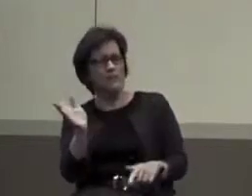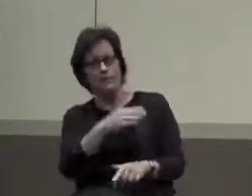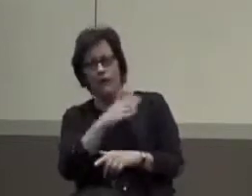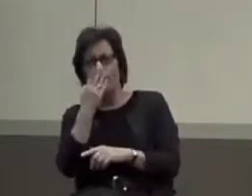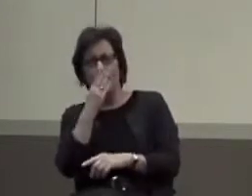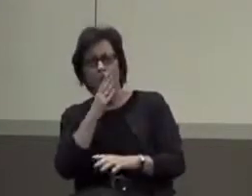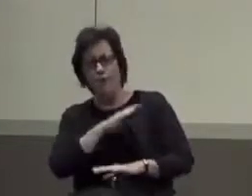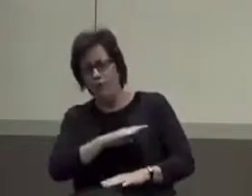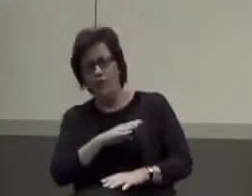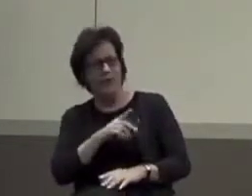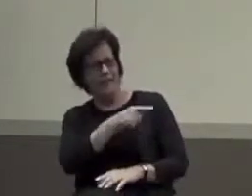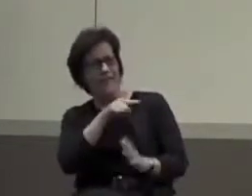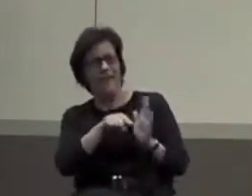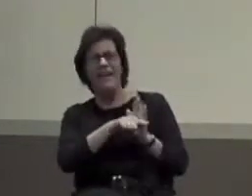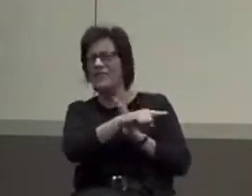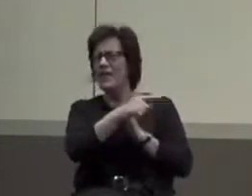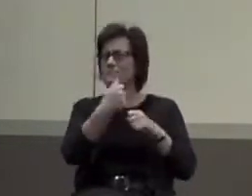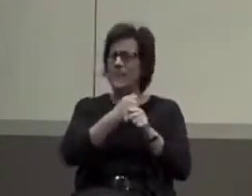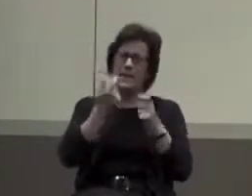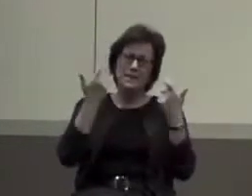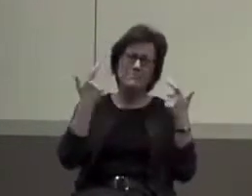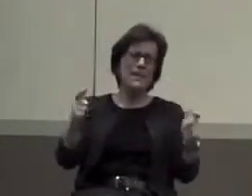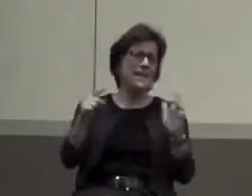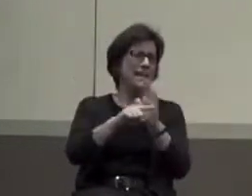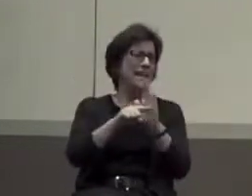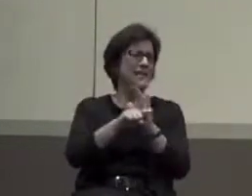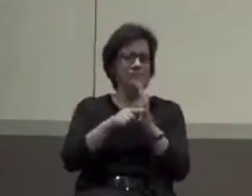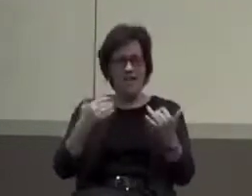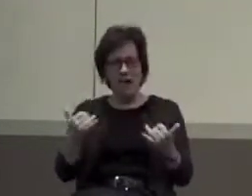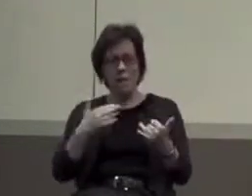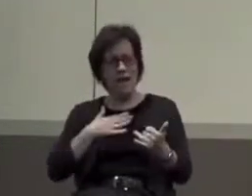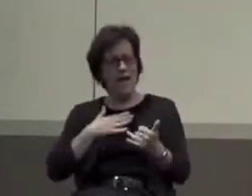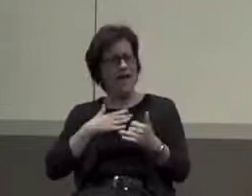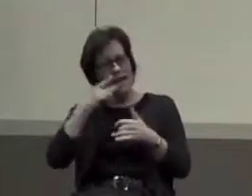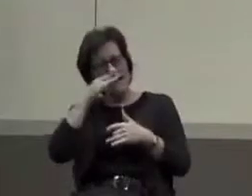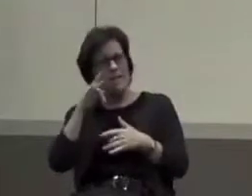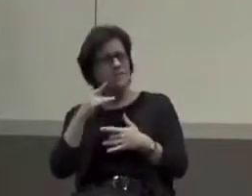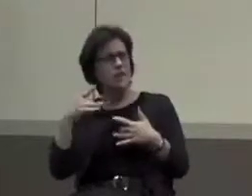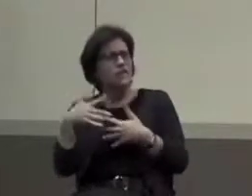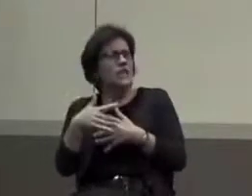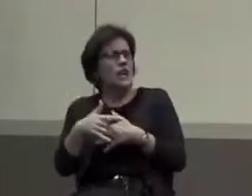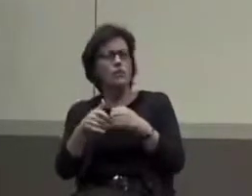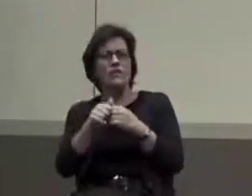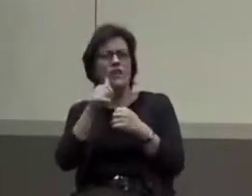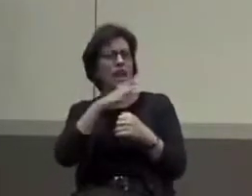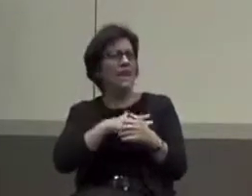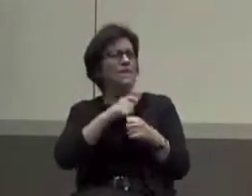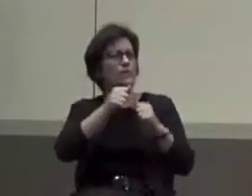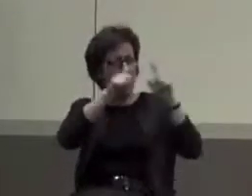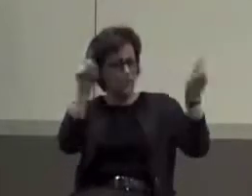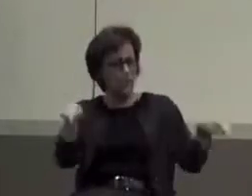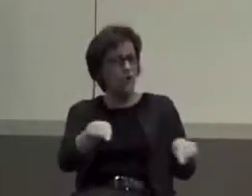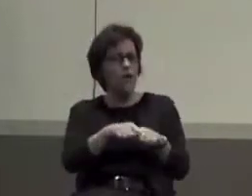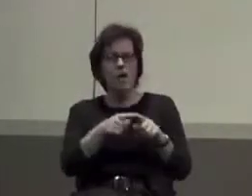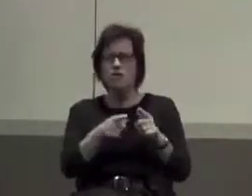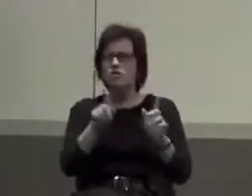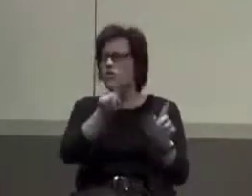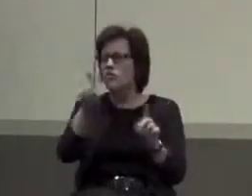positive, and you just turned it into a huge negative, because now my kids are scared of the lady with the clipboard. And she didn't ask a question about the yellow